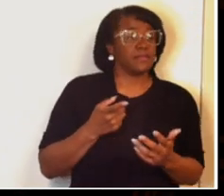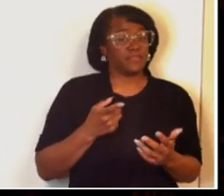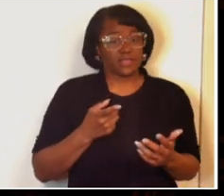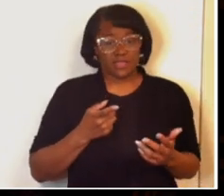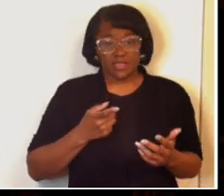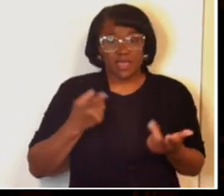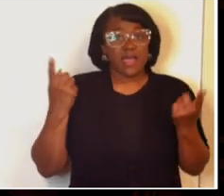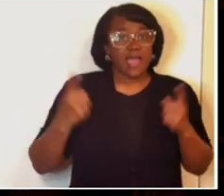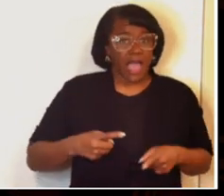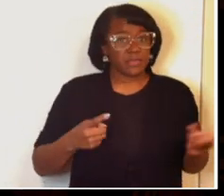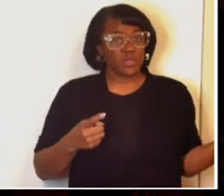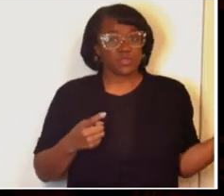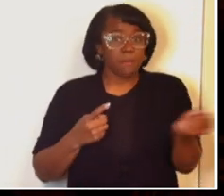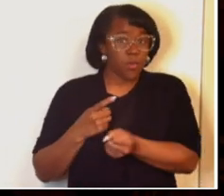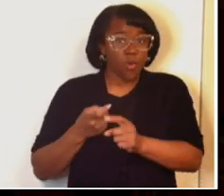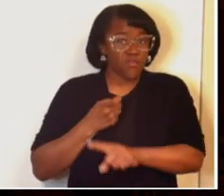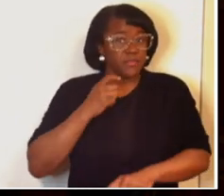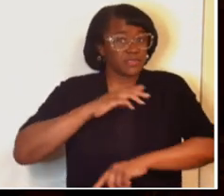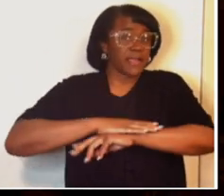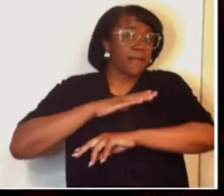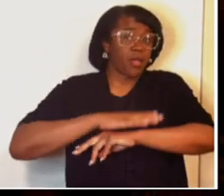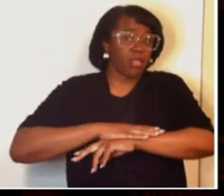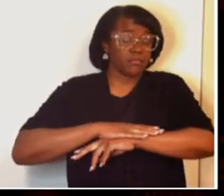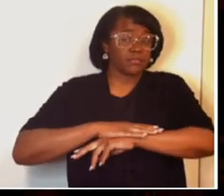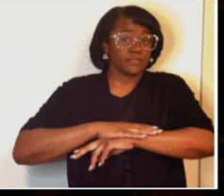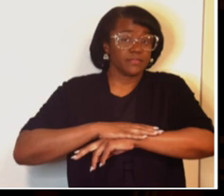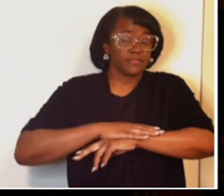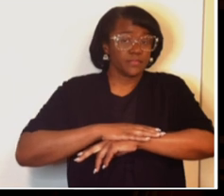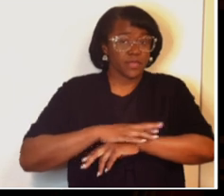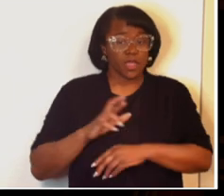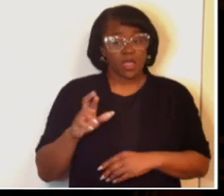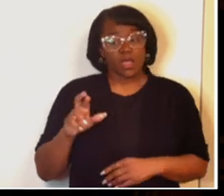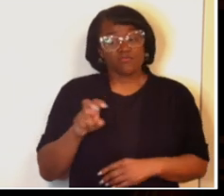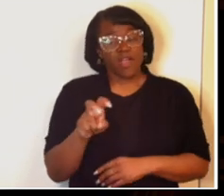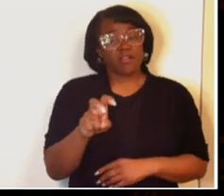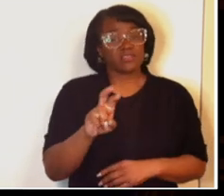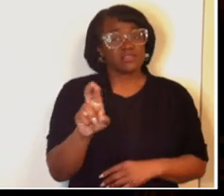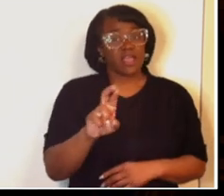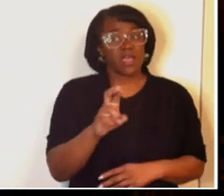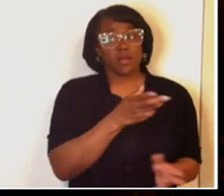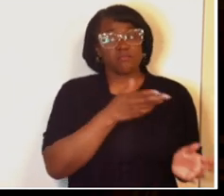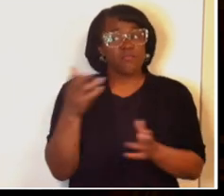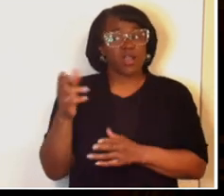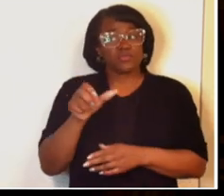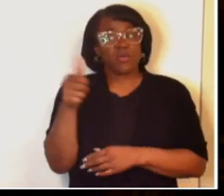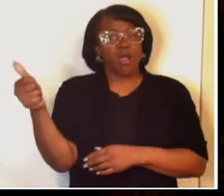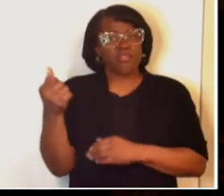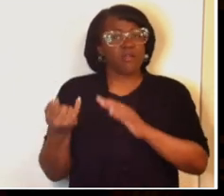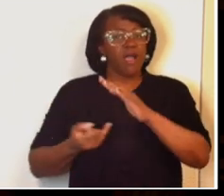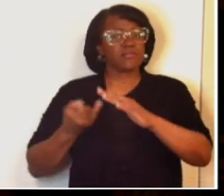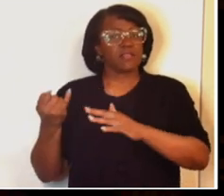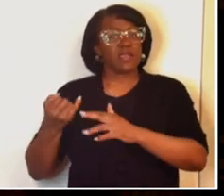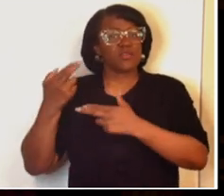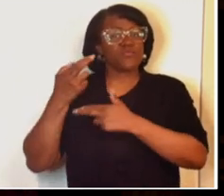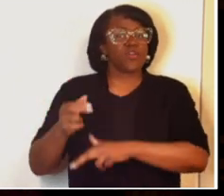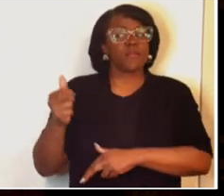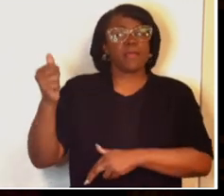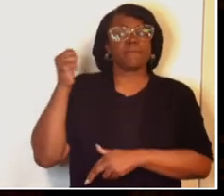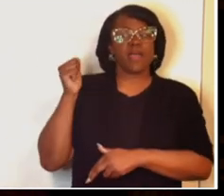was pulled away from the dining table. Rattlesnake took him to an isolated room near the back of the